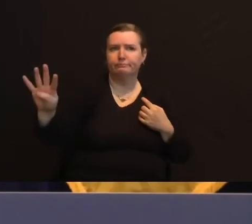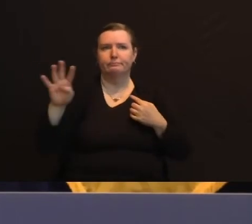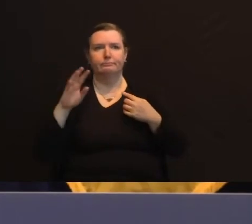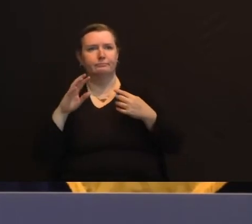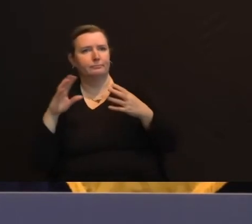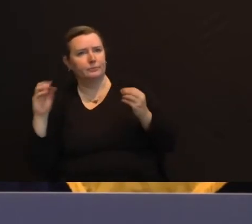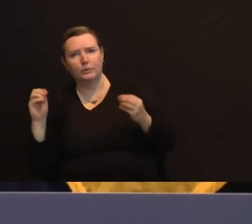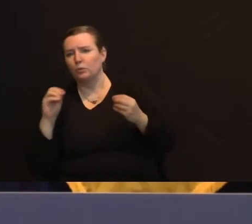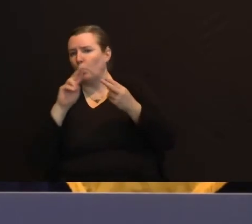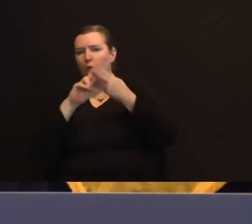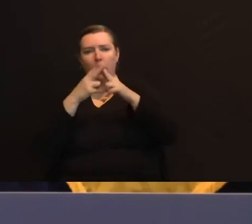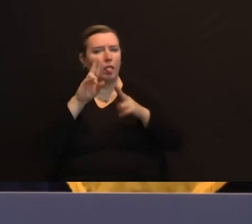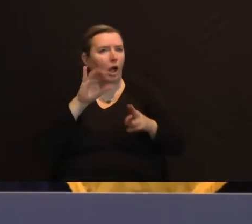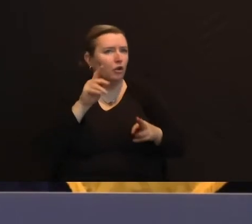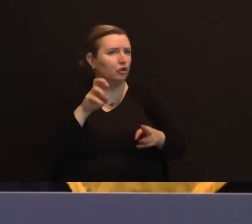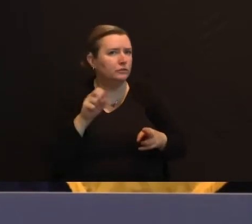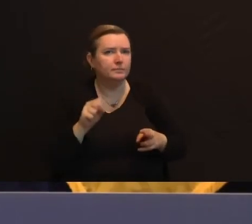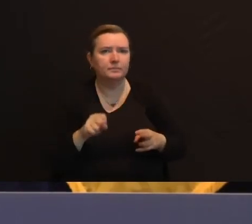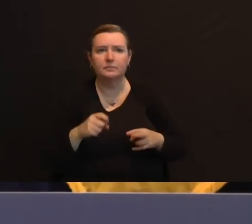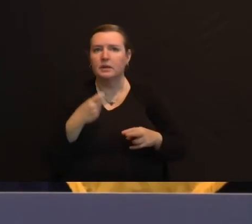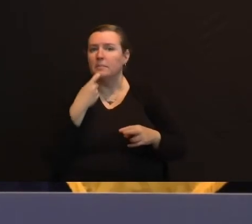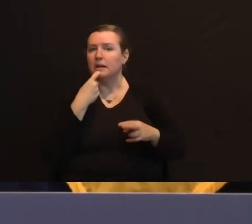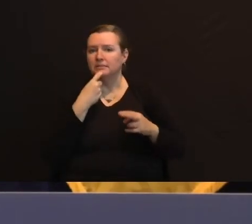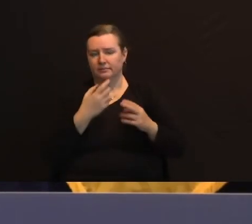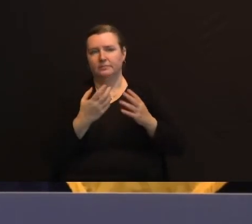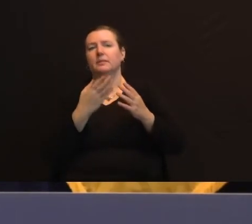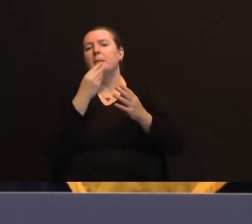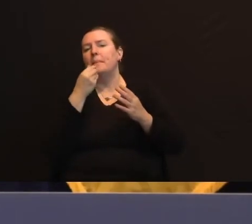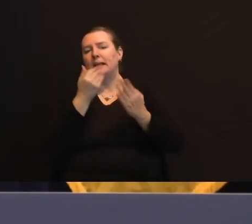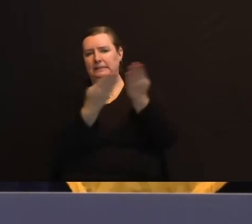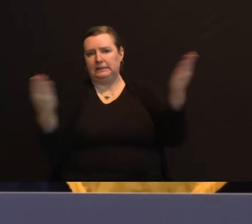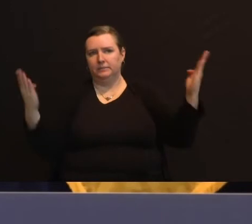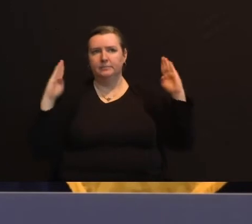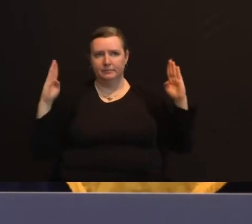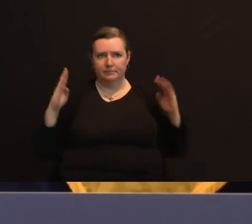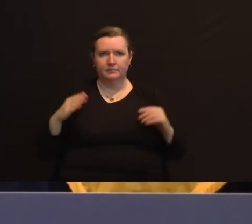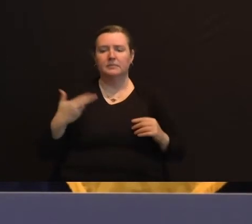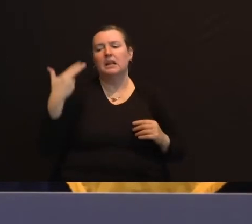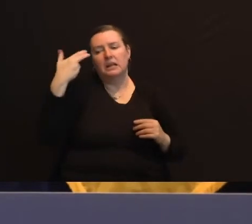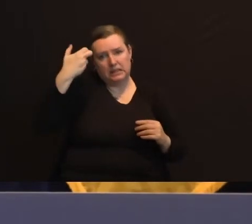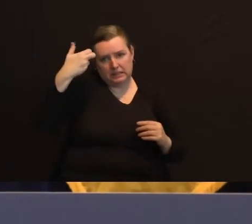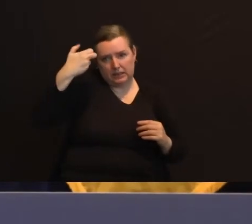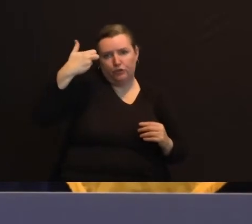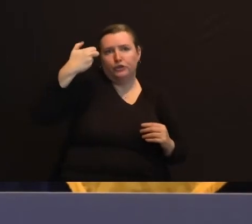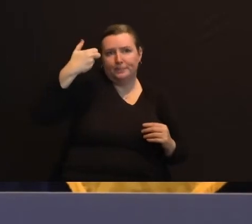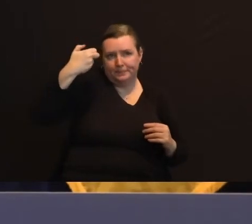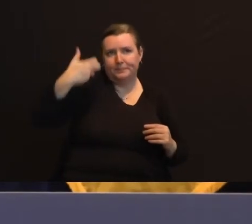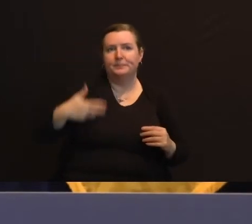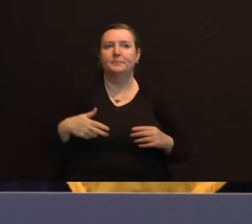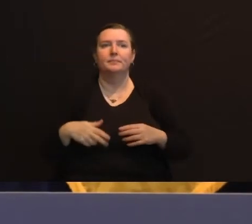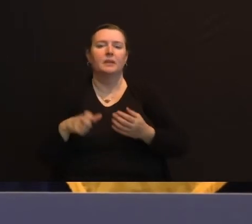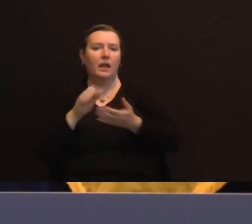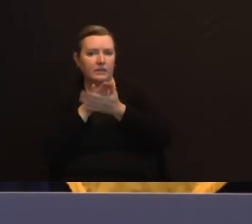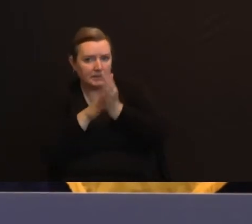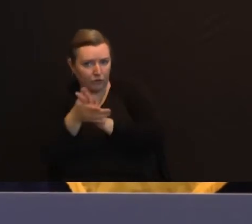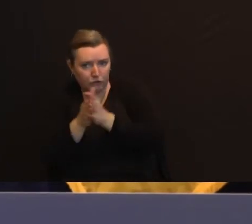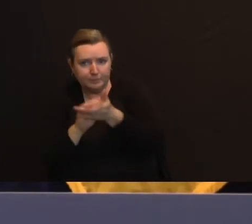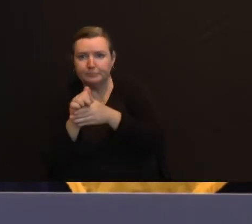temperature check, hand sanitizers at the doors, staggered